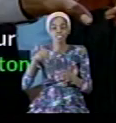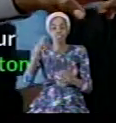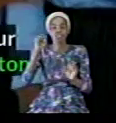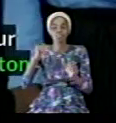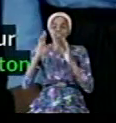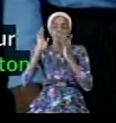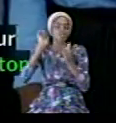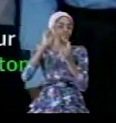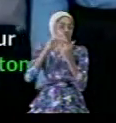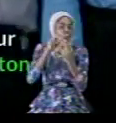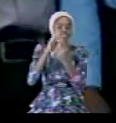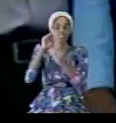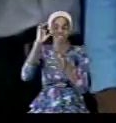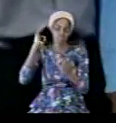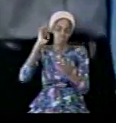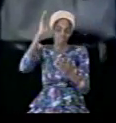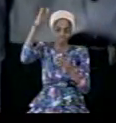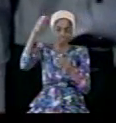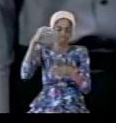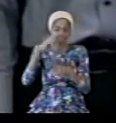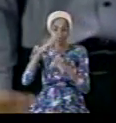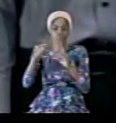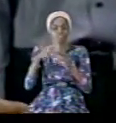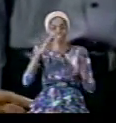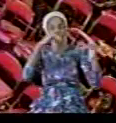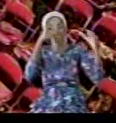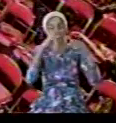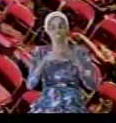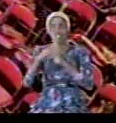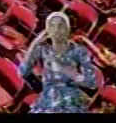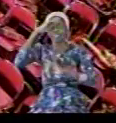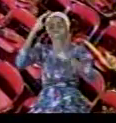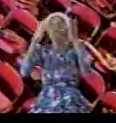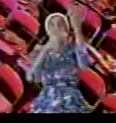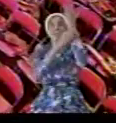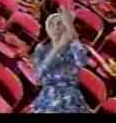face the future when your hope is in his